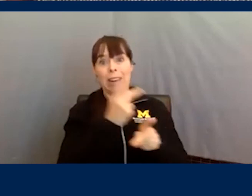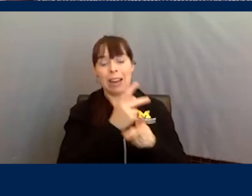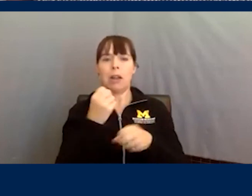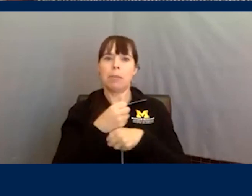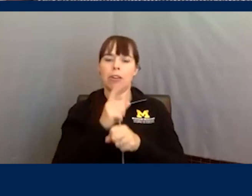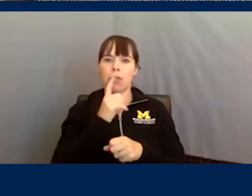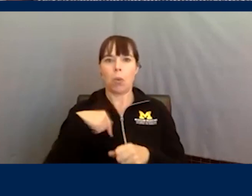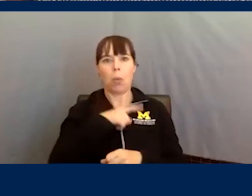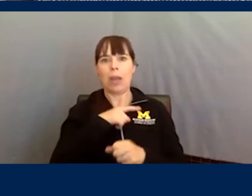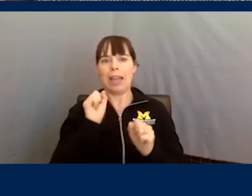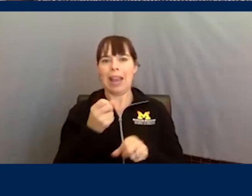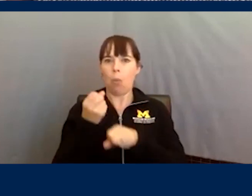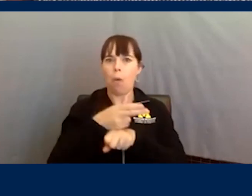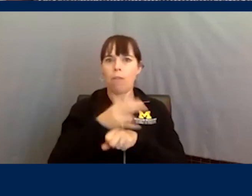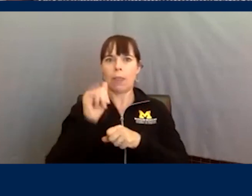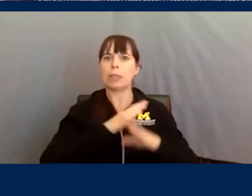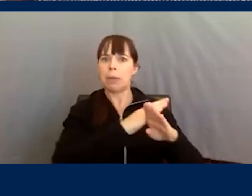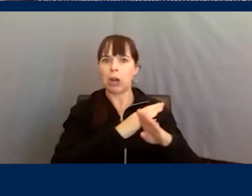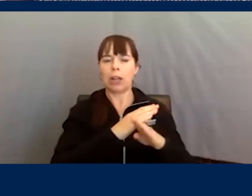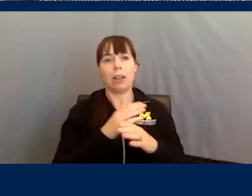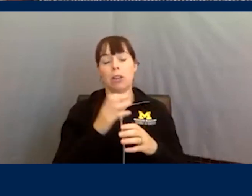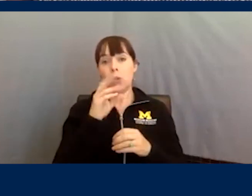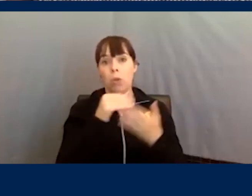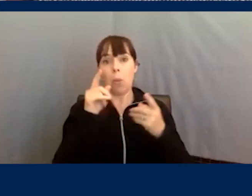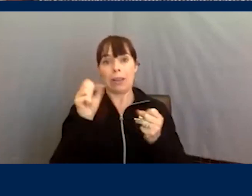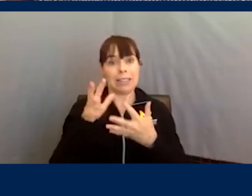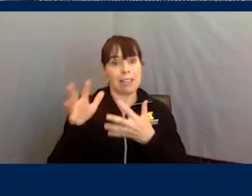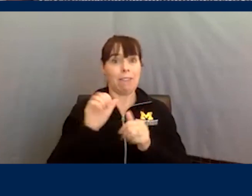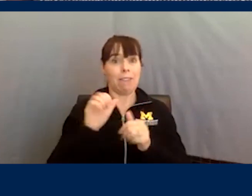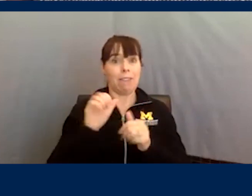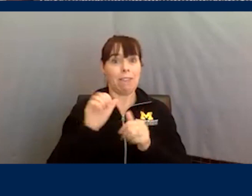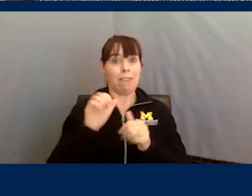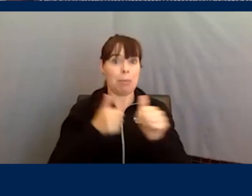we overcome those barriers and leave no one behind as we go into the future.